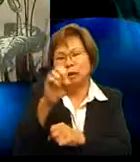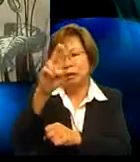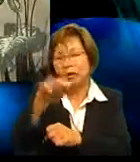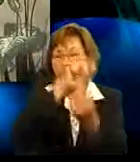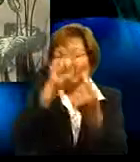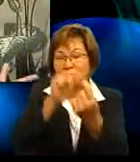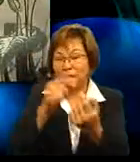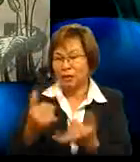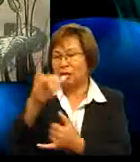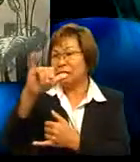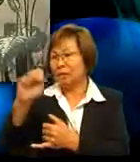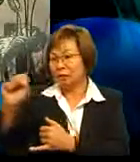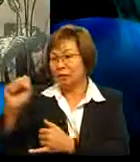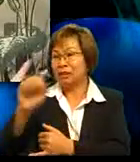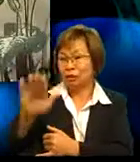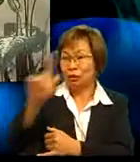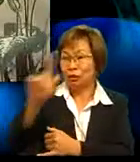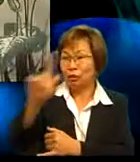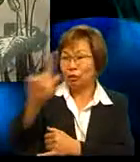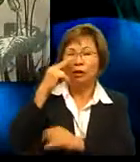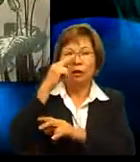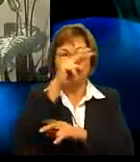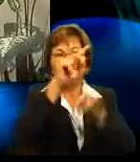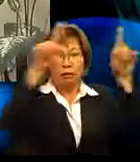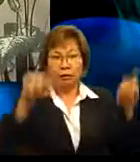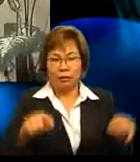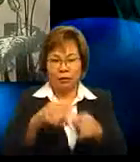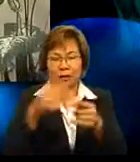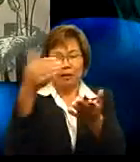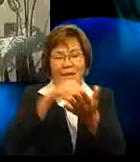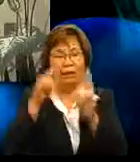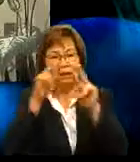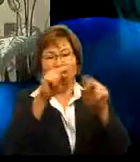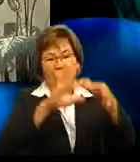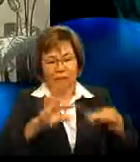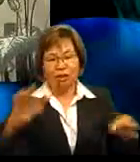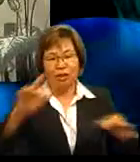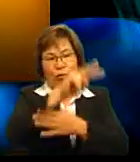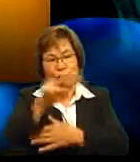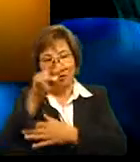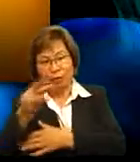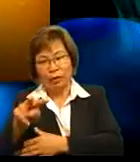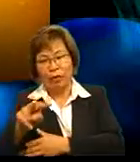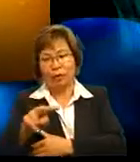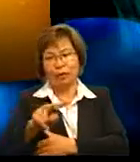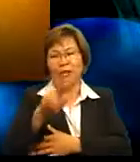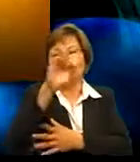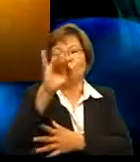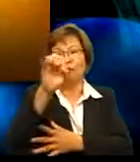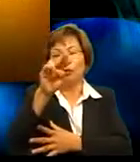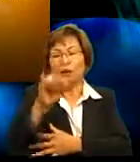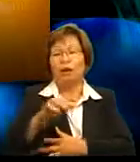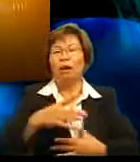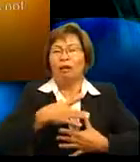Now Iskandar, for your quiz, please take a look at the screen again. The sentence reads, Fiona loves to